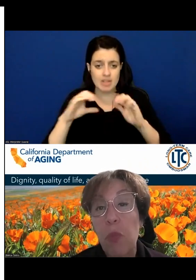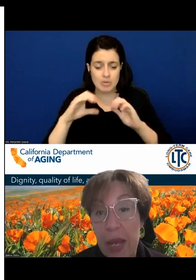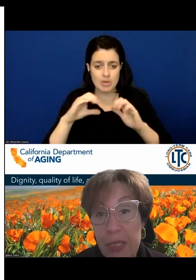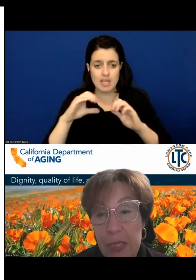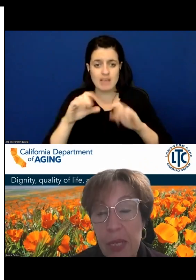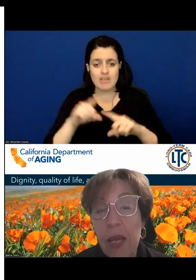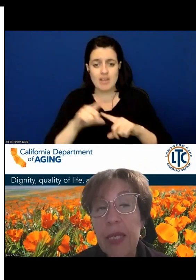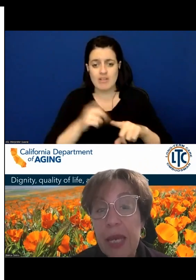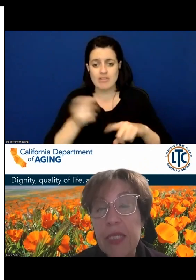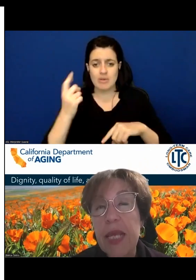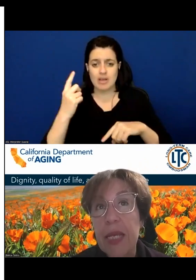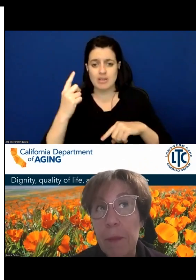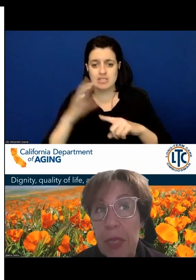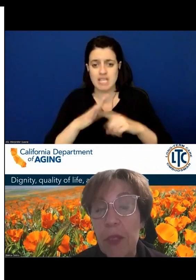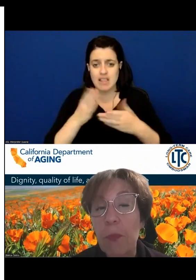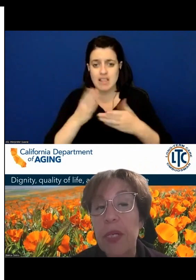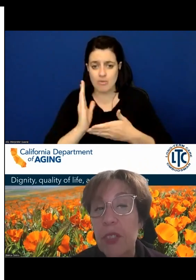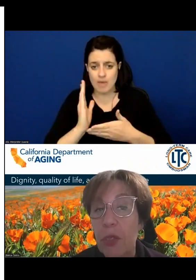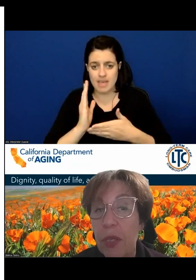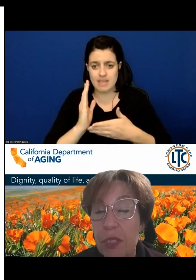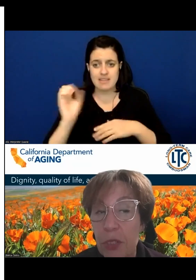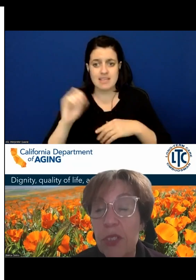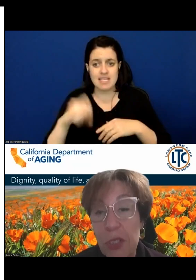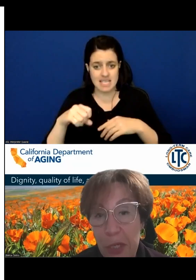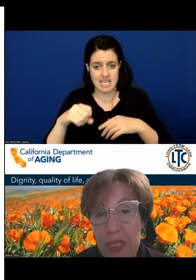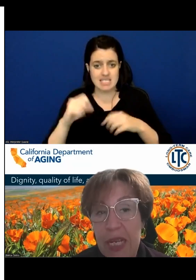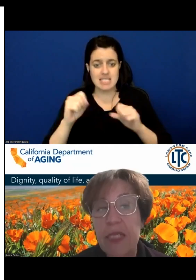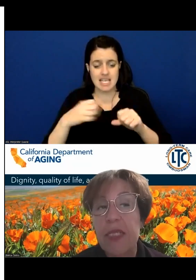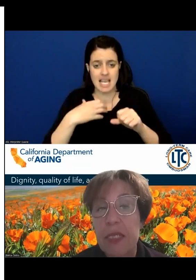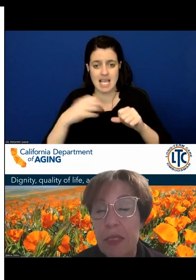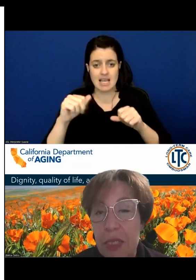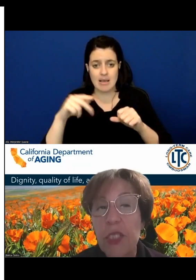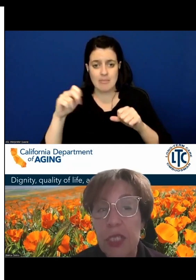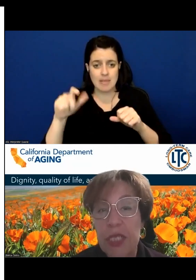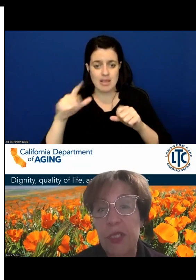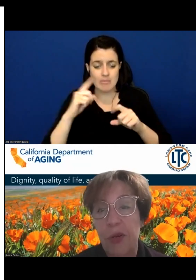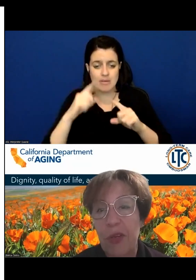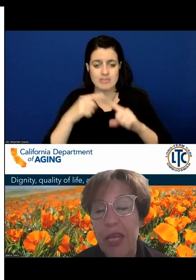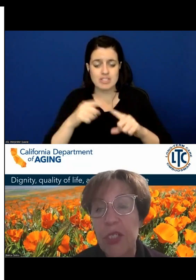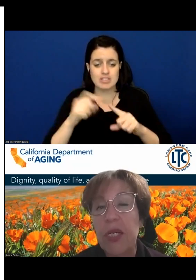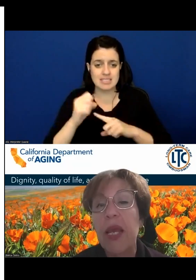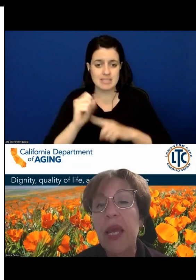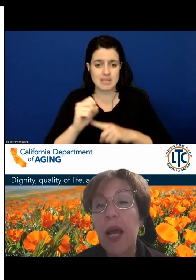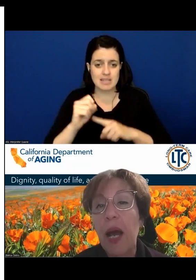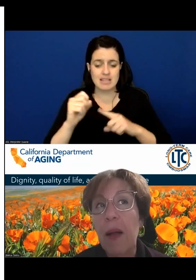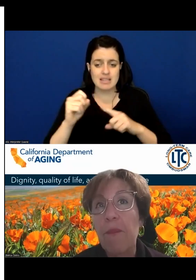their rights. Yes, they can appeal, but under certain circumstances, such as